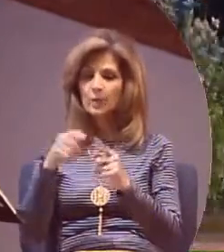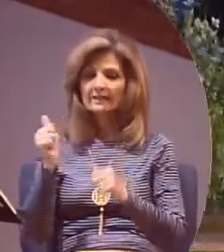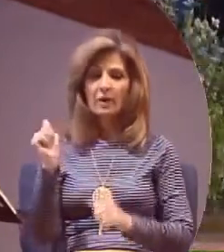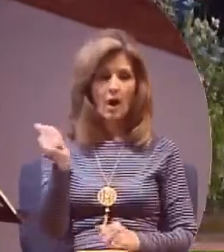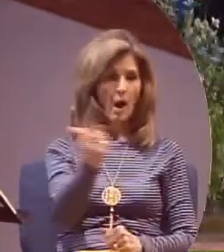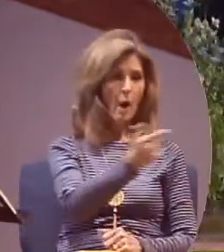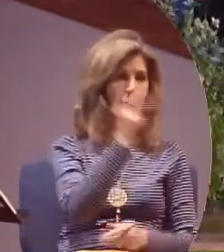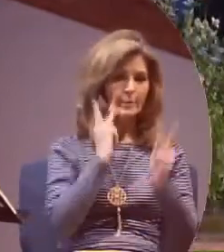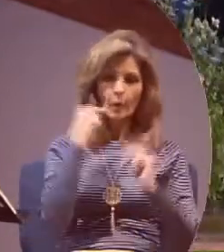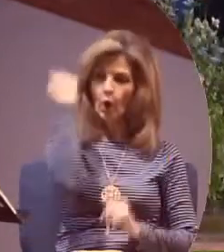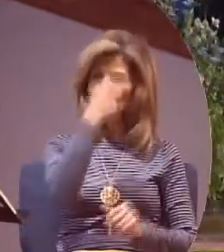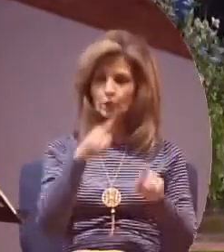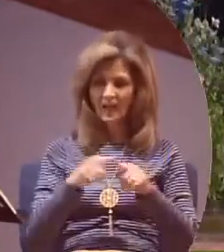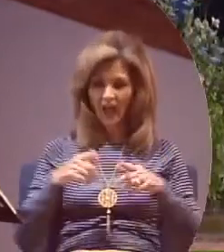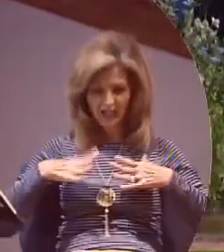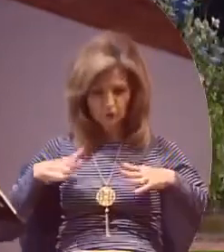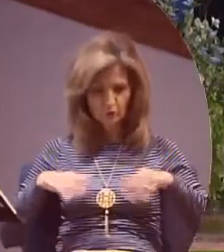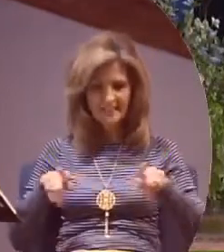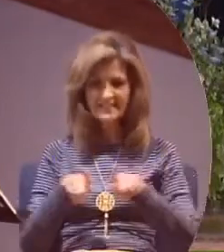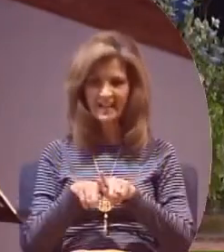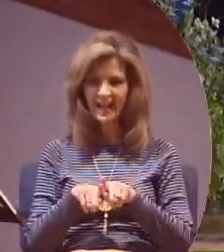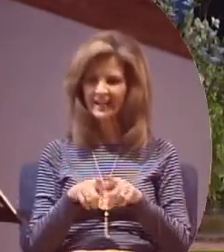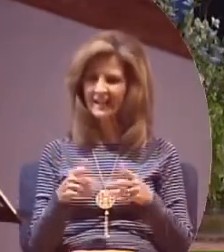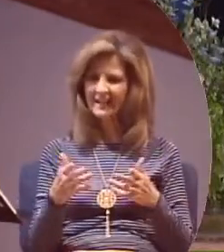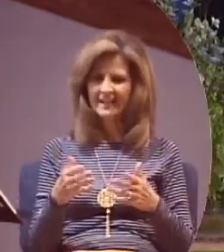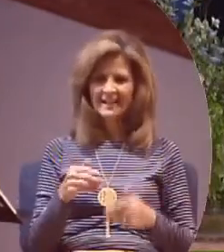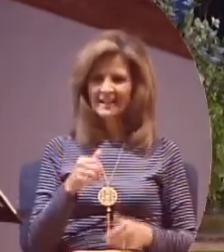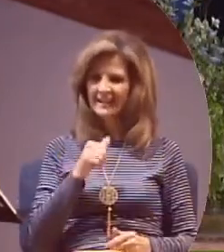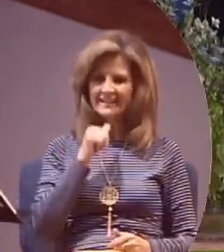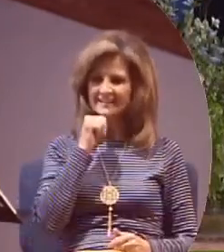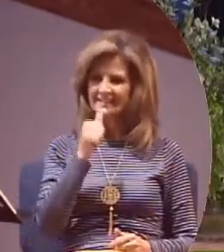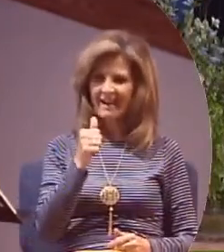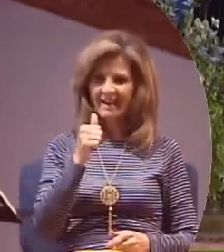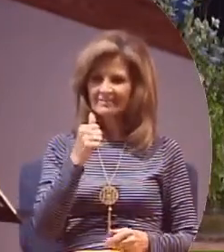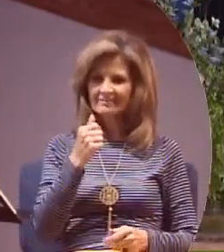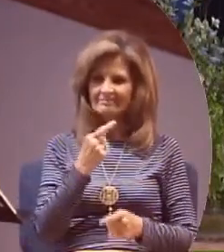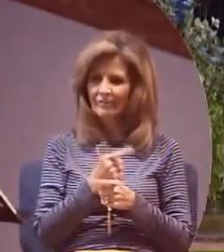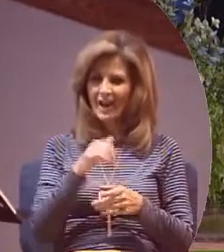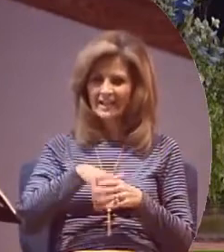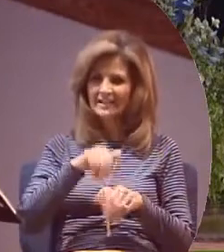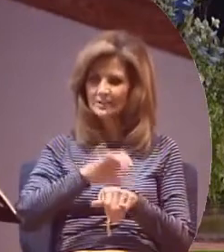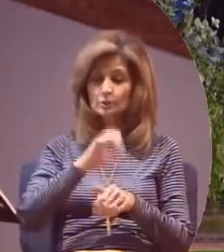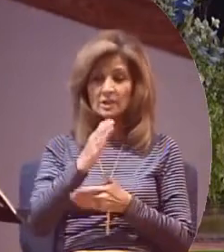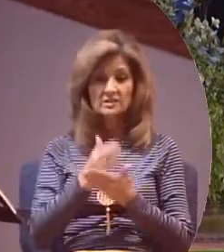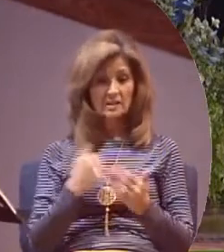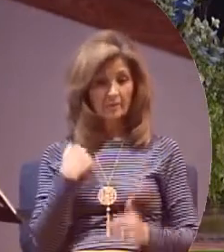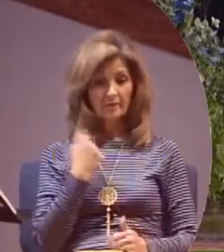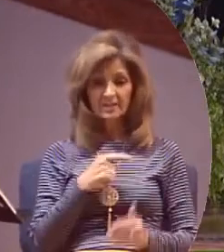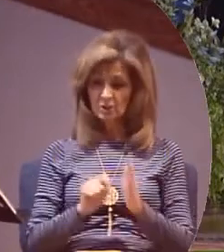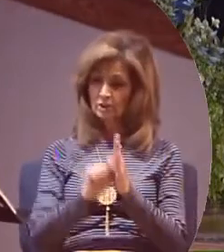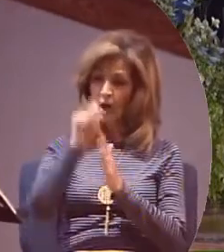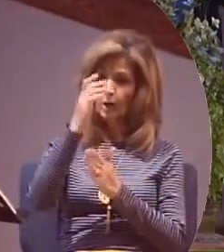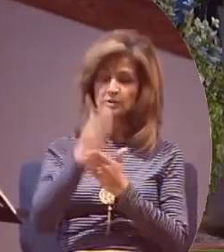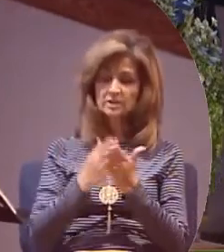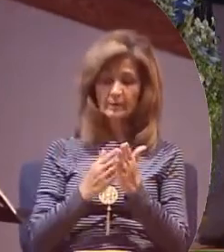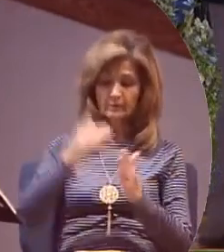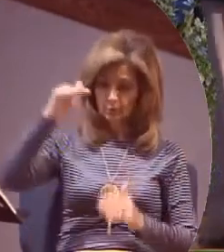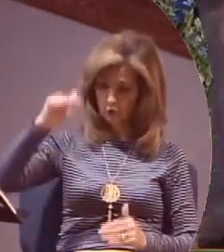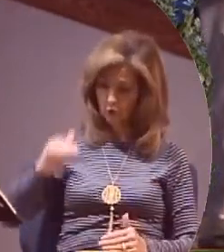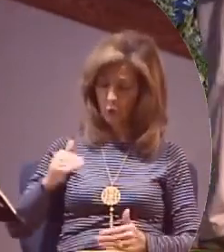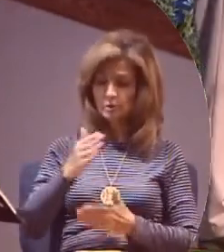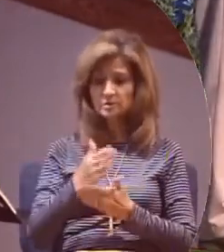exactly alike. That's uniformity. There's no such thing in the church. There's some of us in here that's tall. Others of us are short.